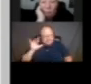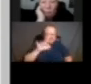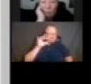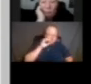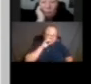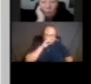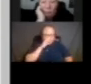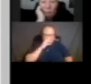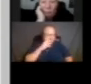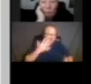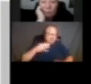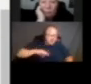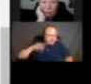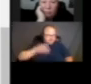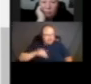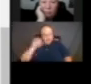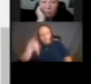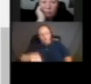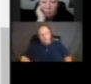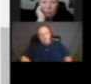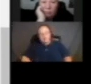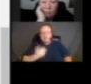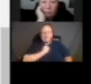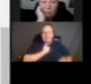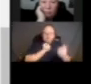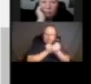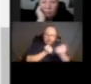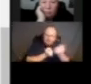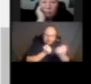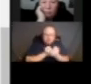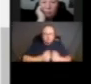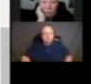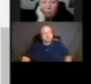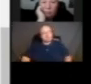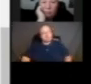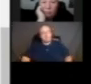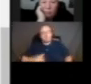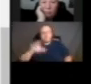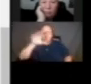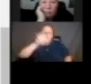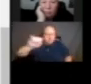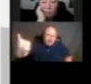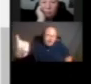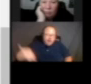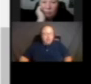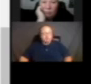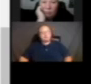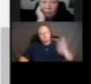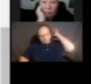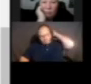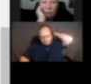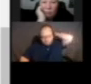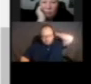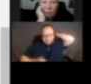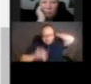It might have been benefits. It might have been self-advocacy tools. I need to be related to Social Security. There you